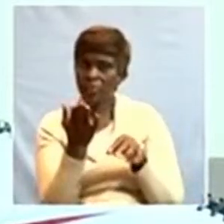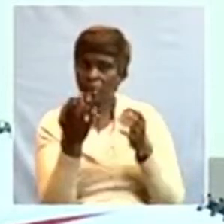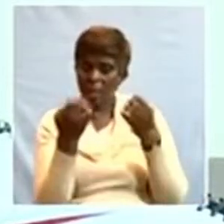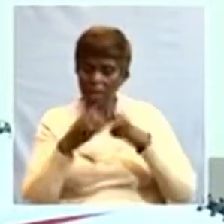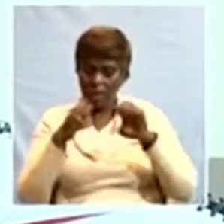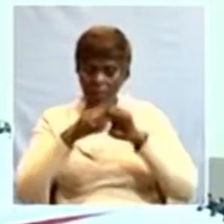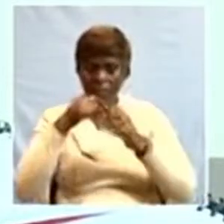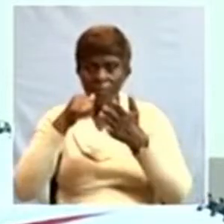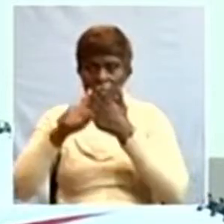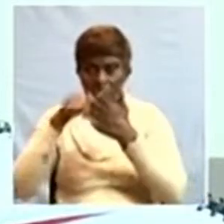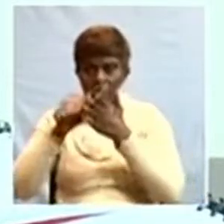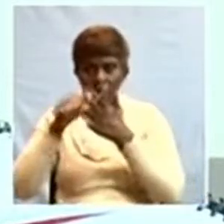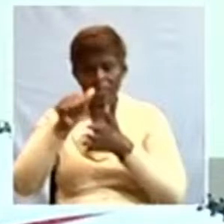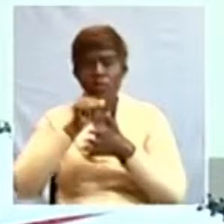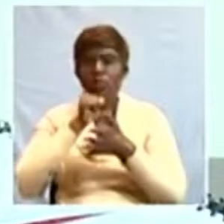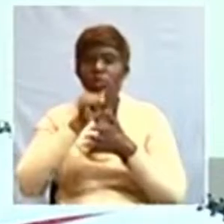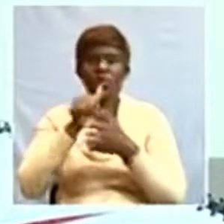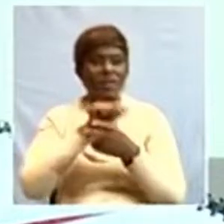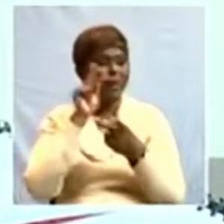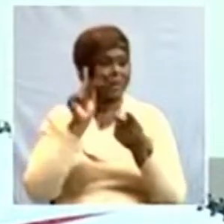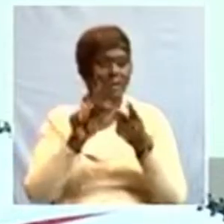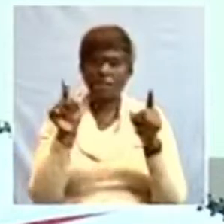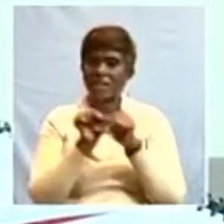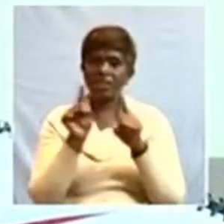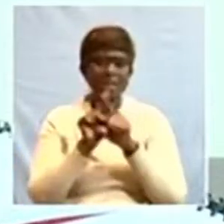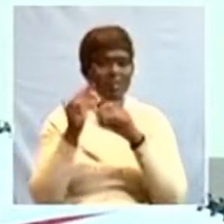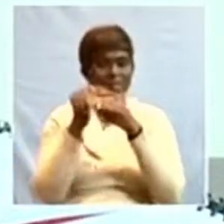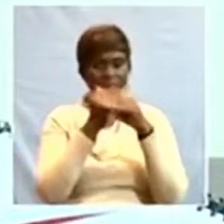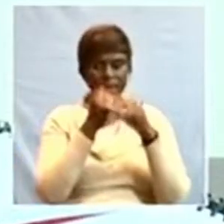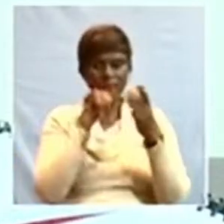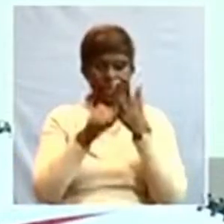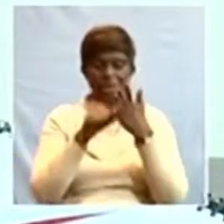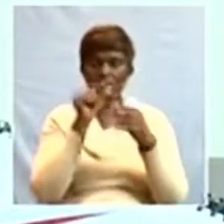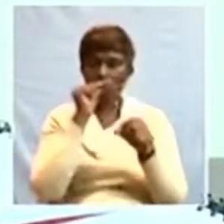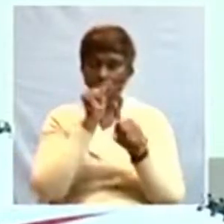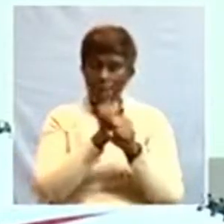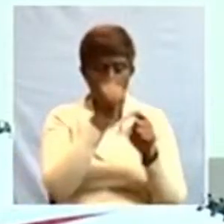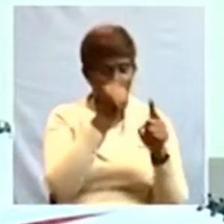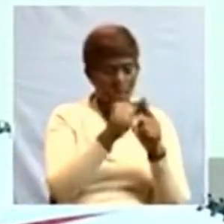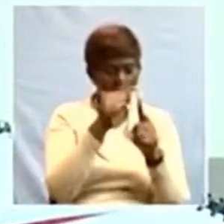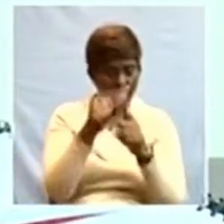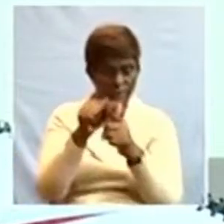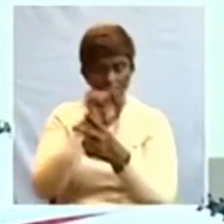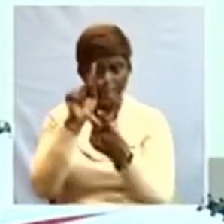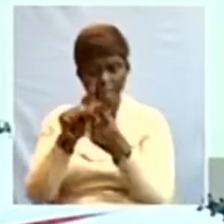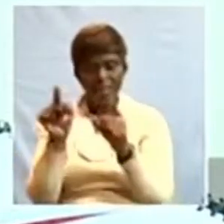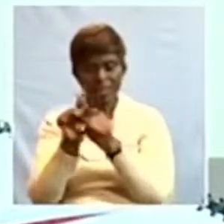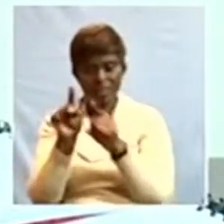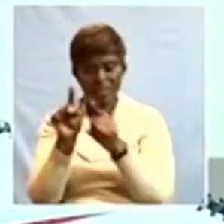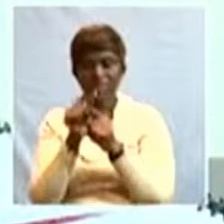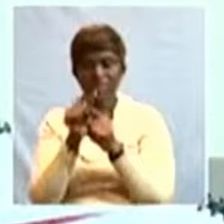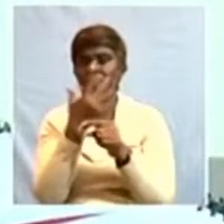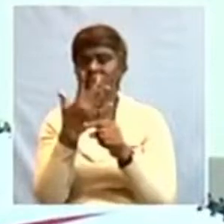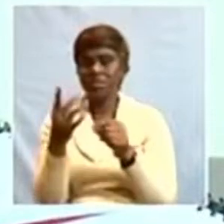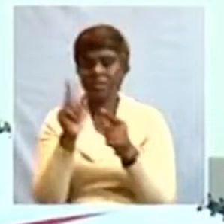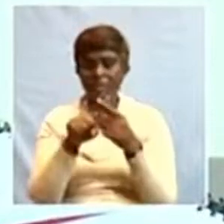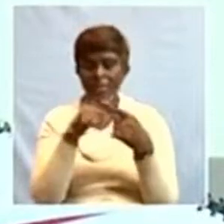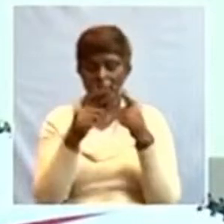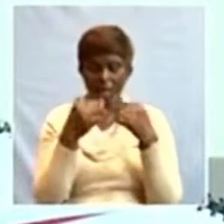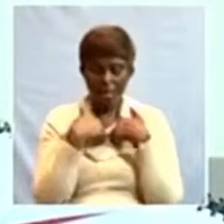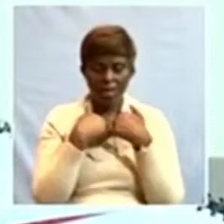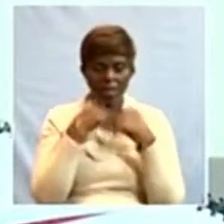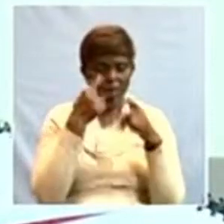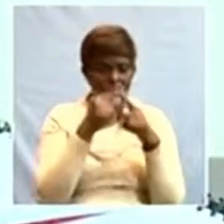even the letters, it's not like it's a standard letter where it's word for word exactly the same thing. They are different. The wording